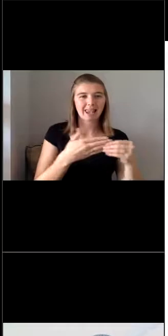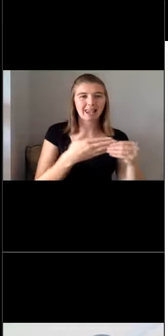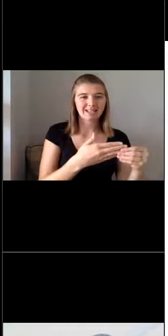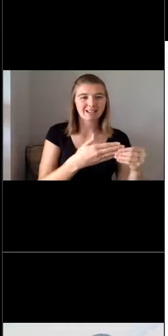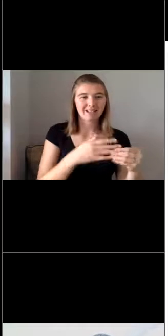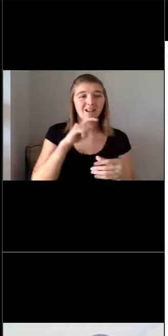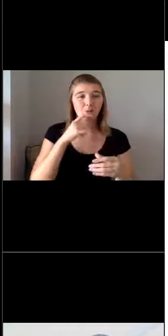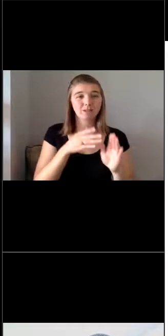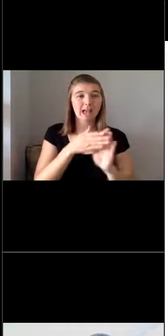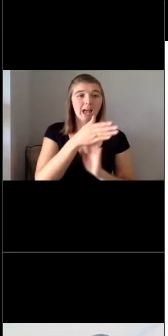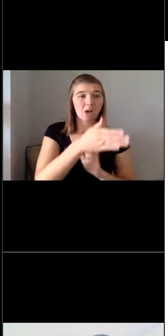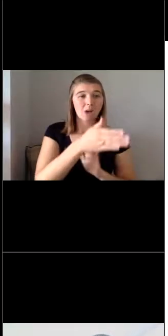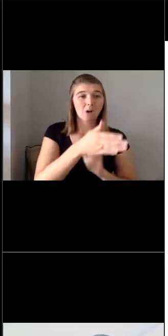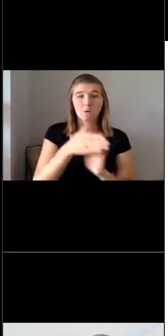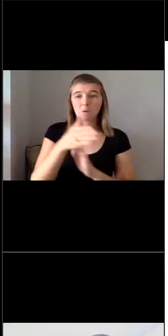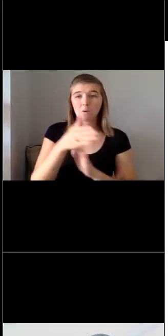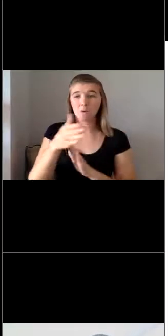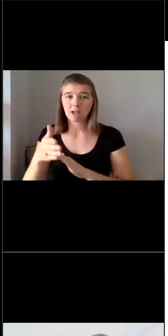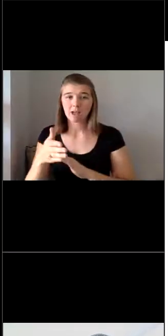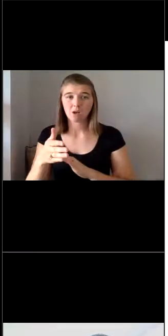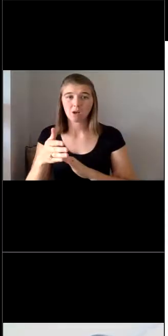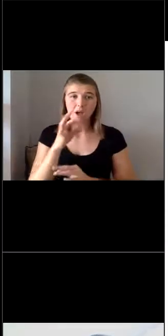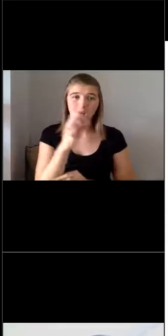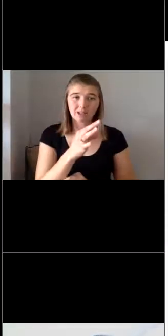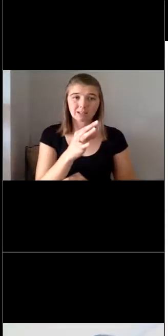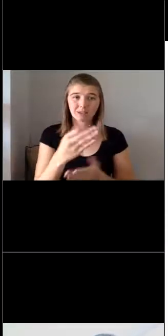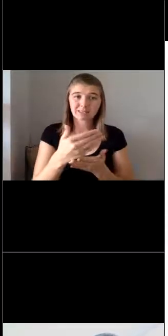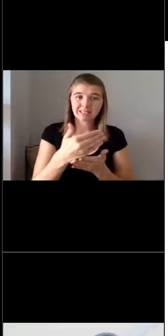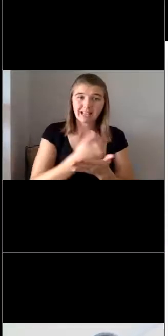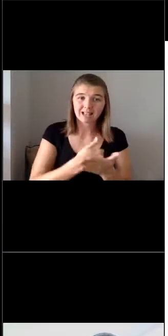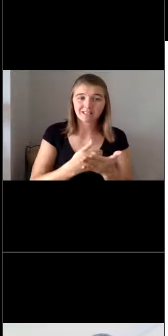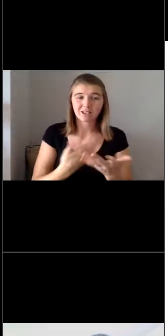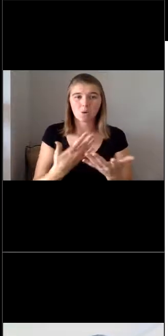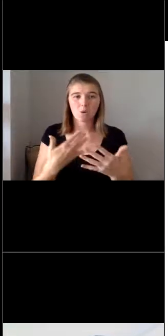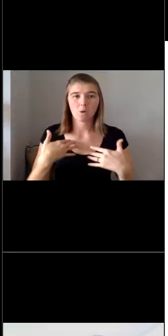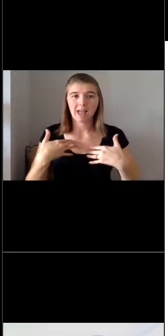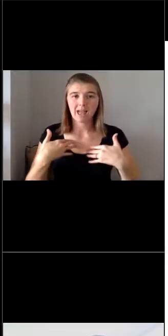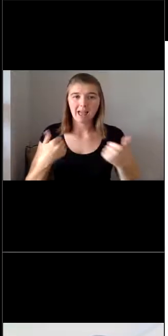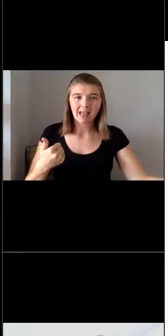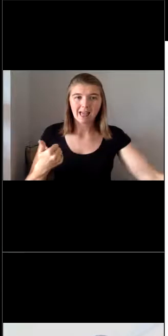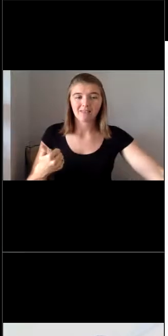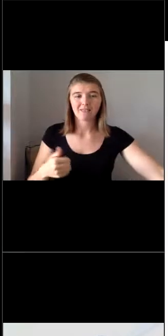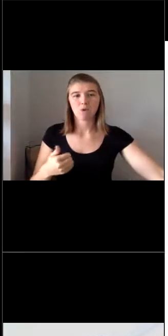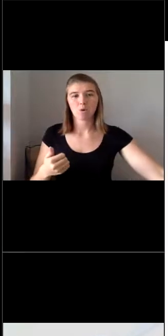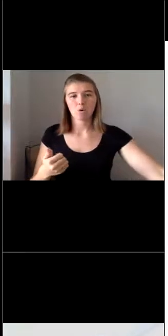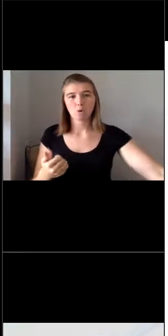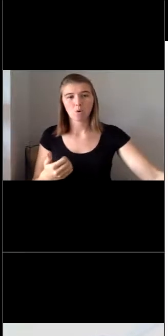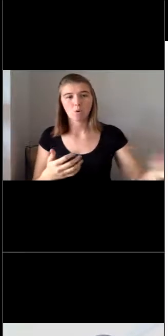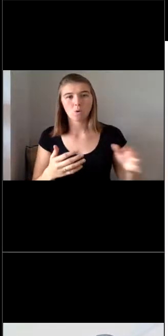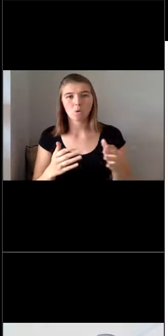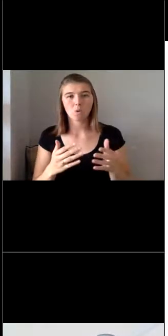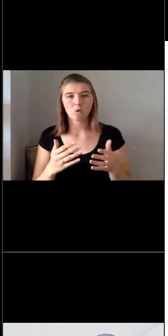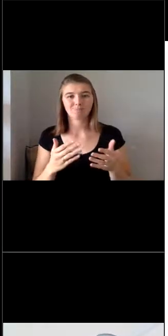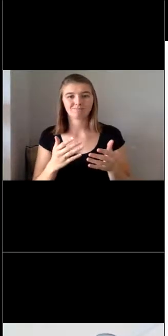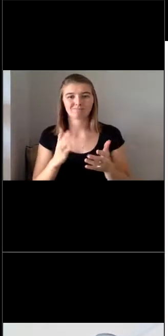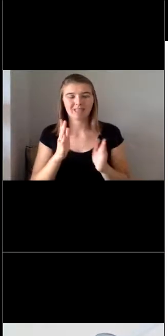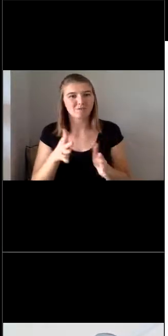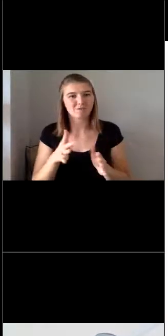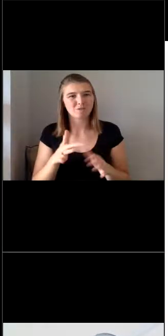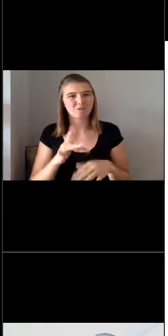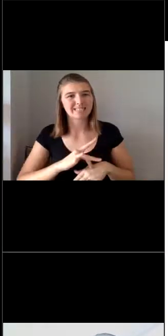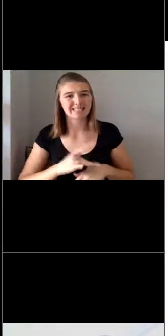around safety and health, etc., but do it in a sensitive manner. So on the infrastructure